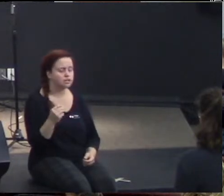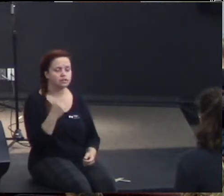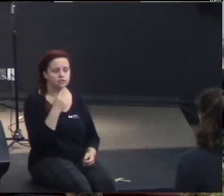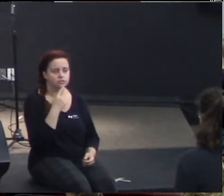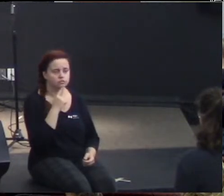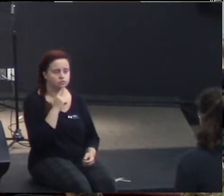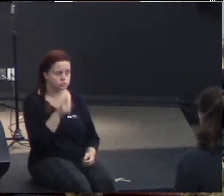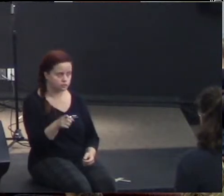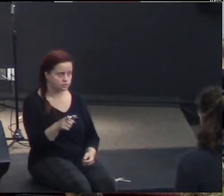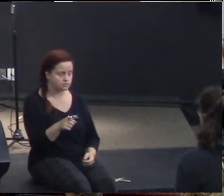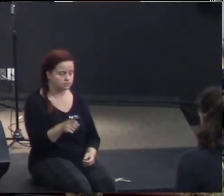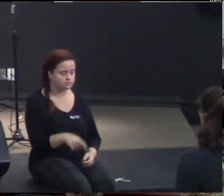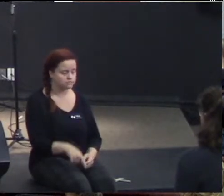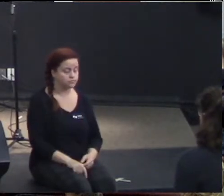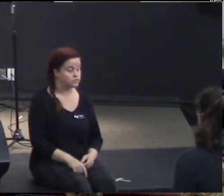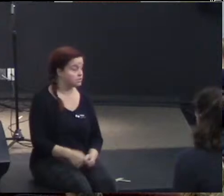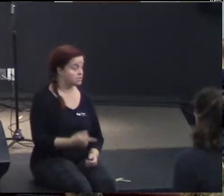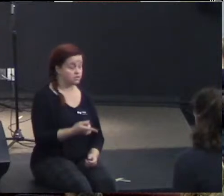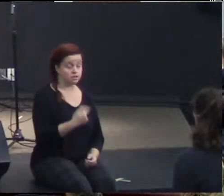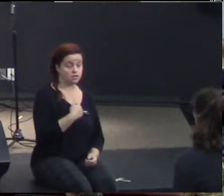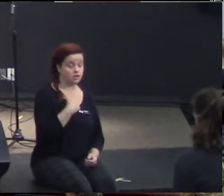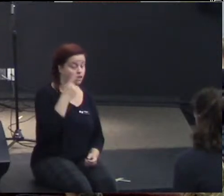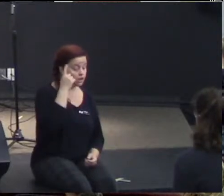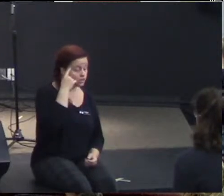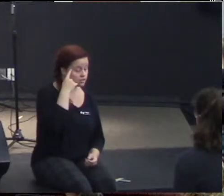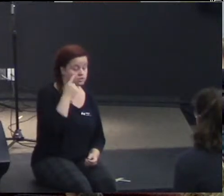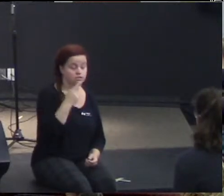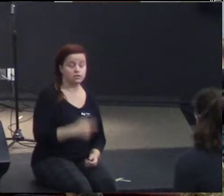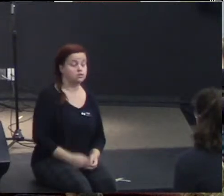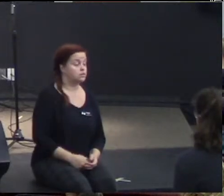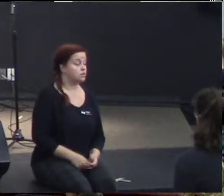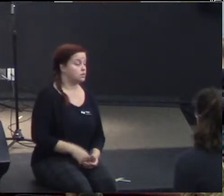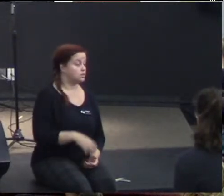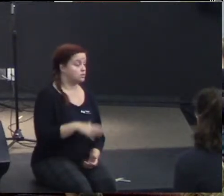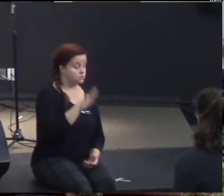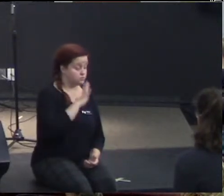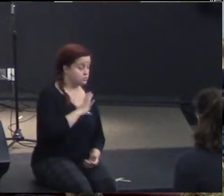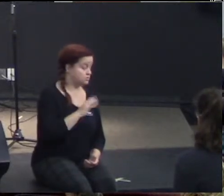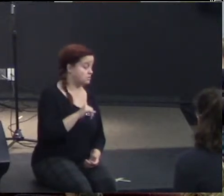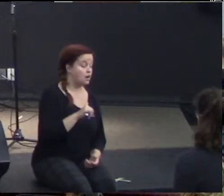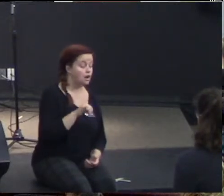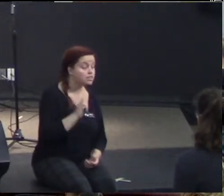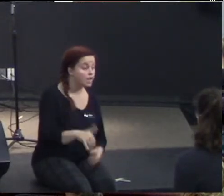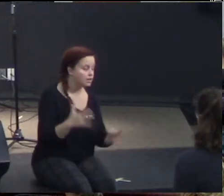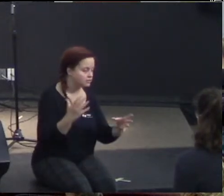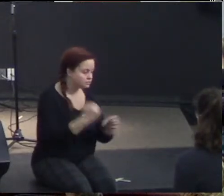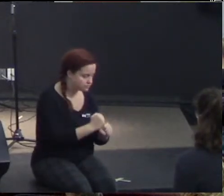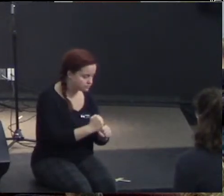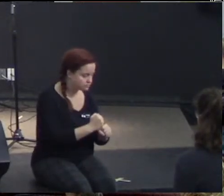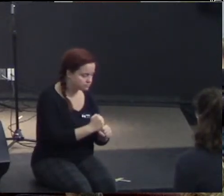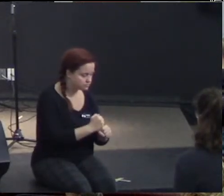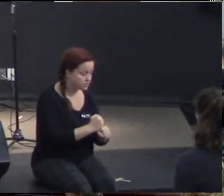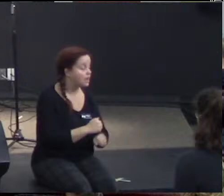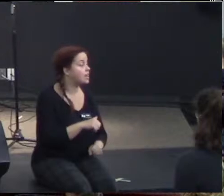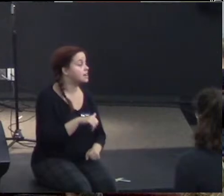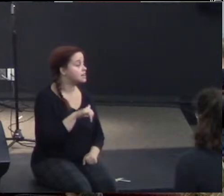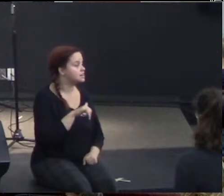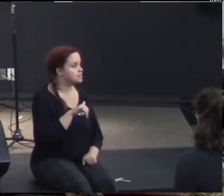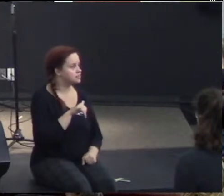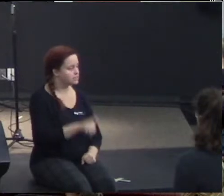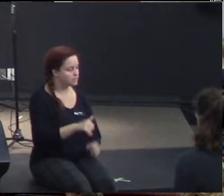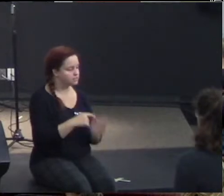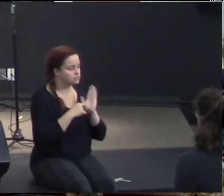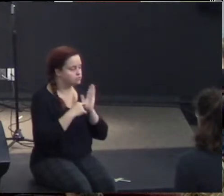And I thought, man, that is the boil. That is when it's boiled down to its very essence. That is it.